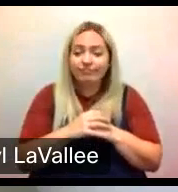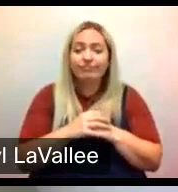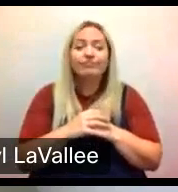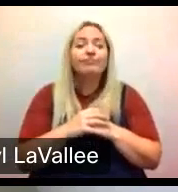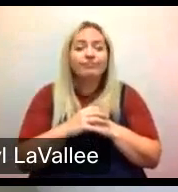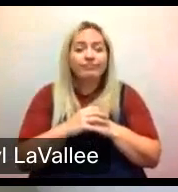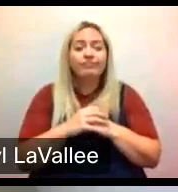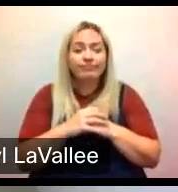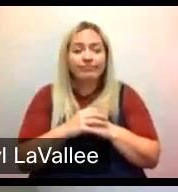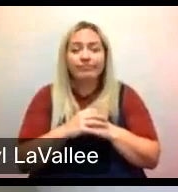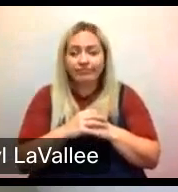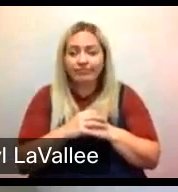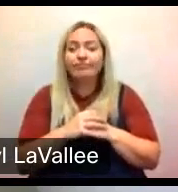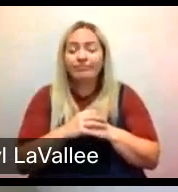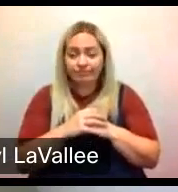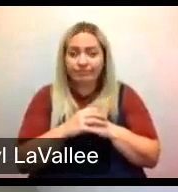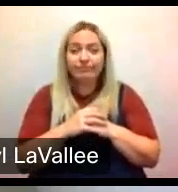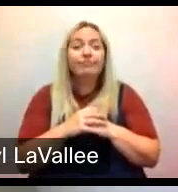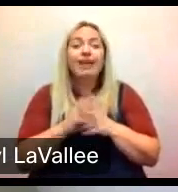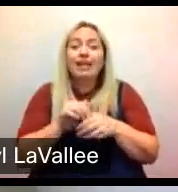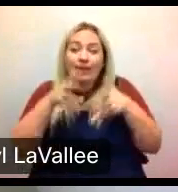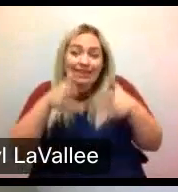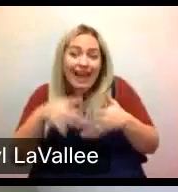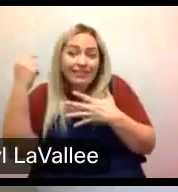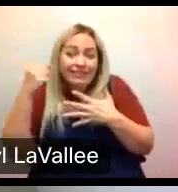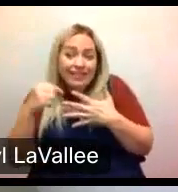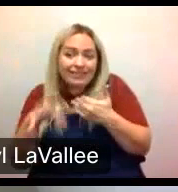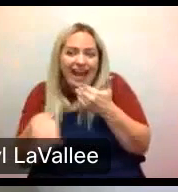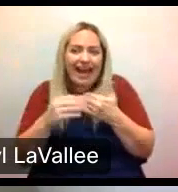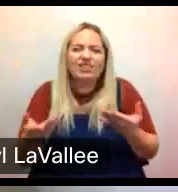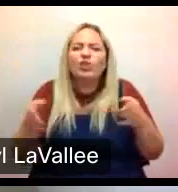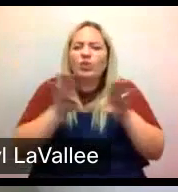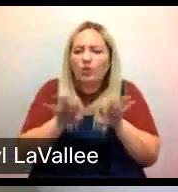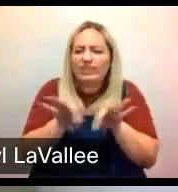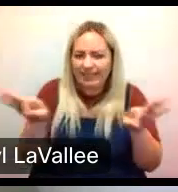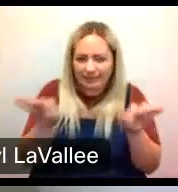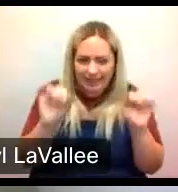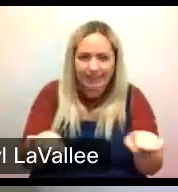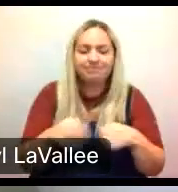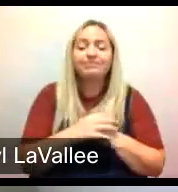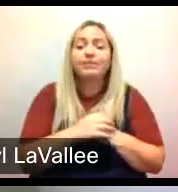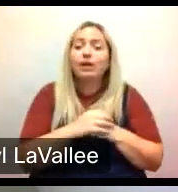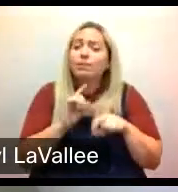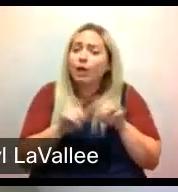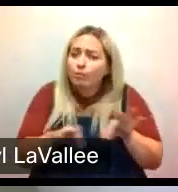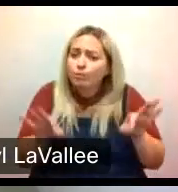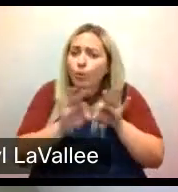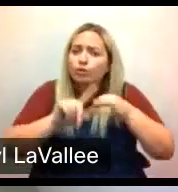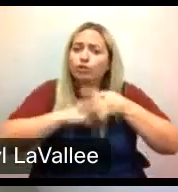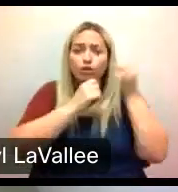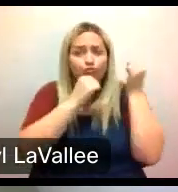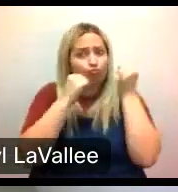summary, or you can fill in the summary with the remaining details and write that closing statement at the end. But it's important that it starts